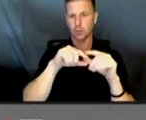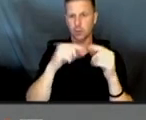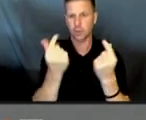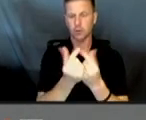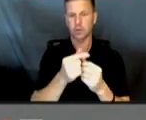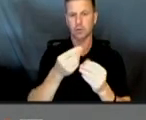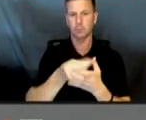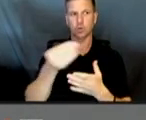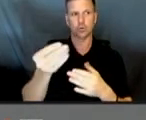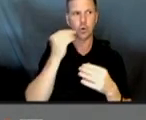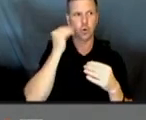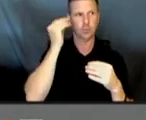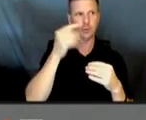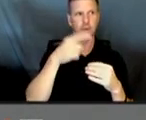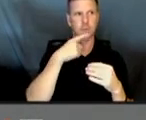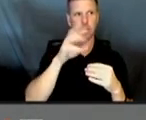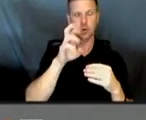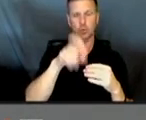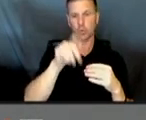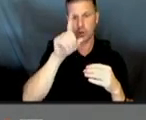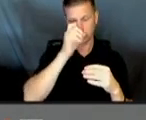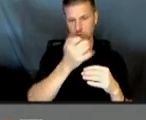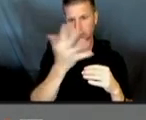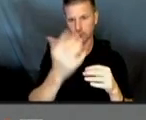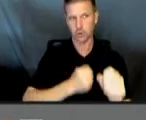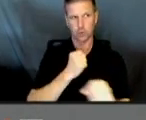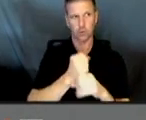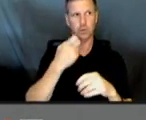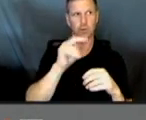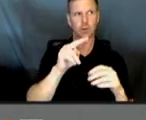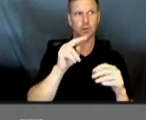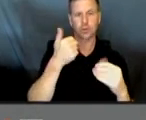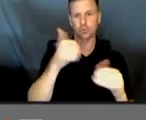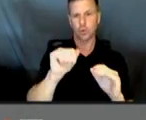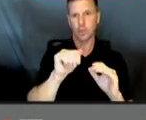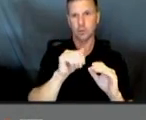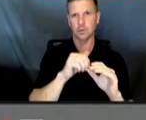purchase a home and say rent it for several years and then try to